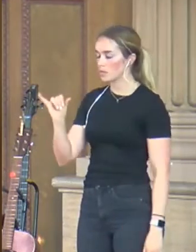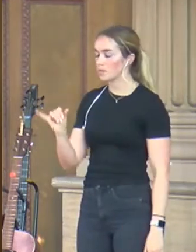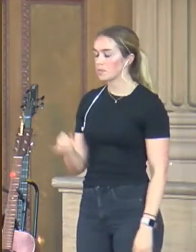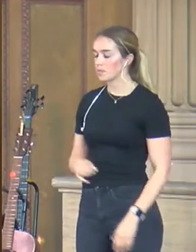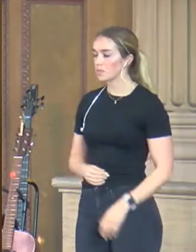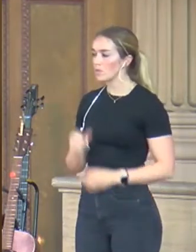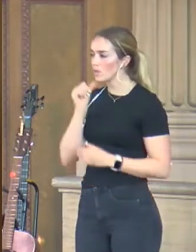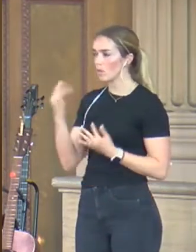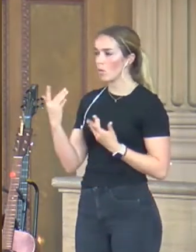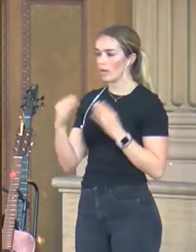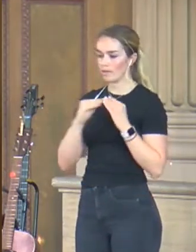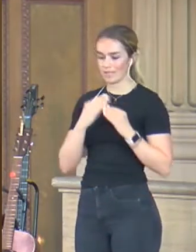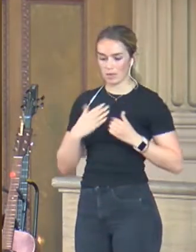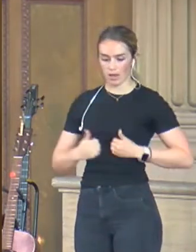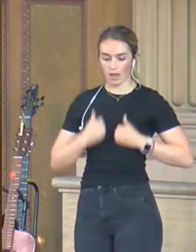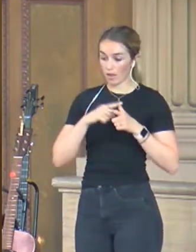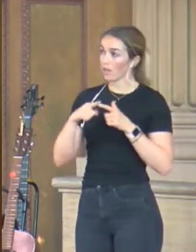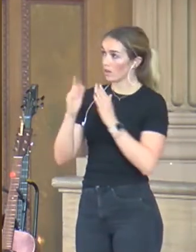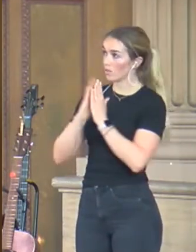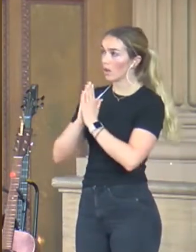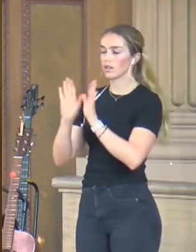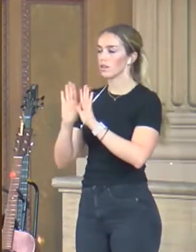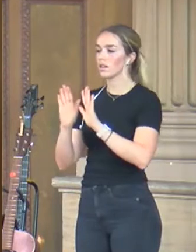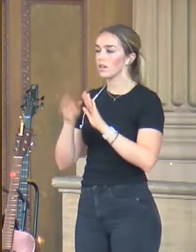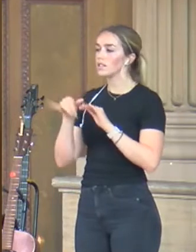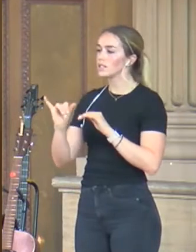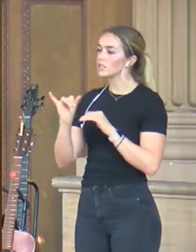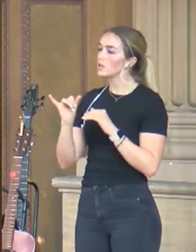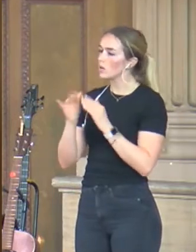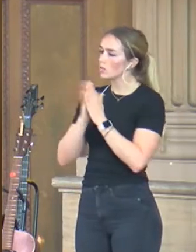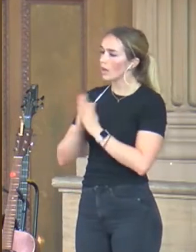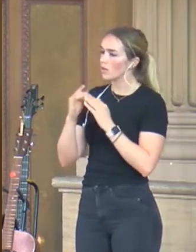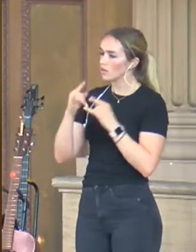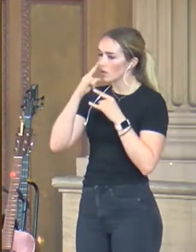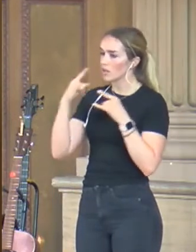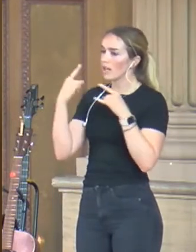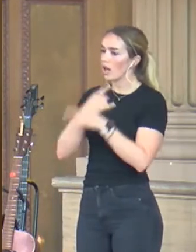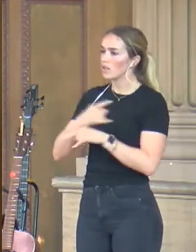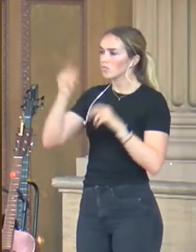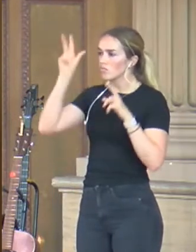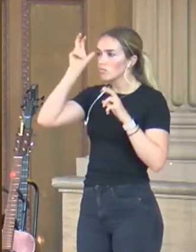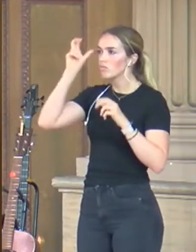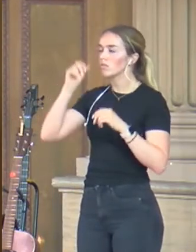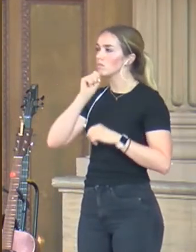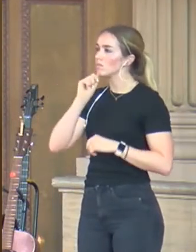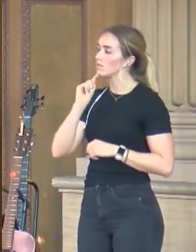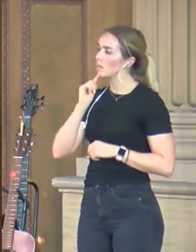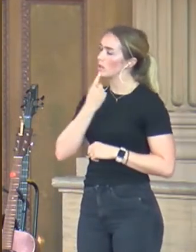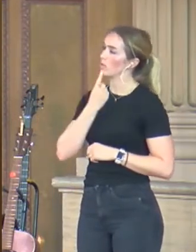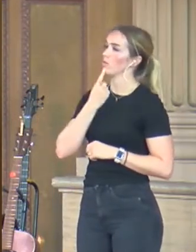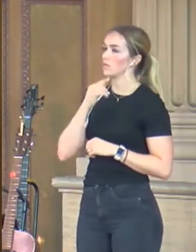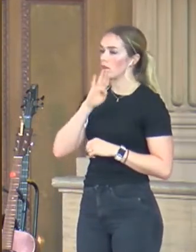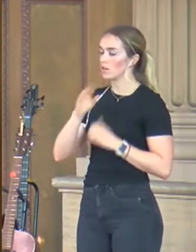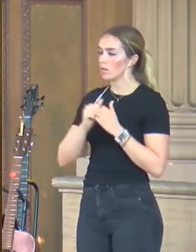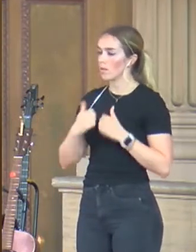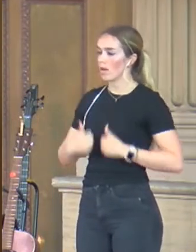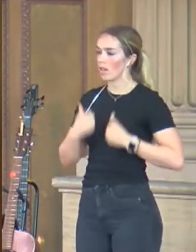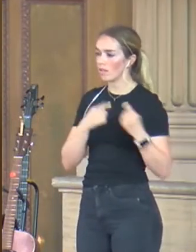Don't wait to clean yourself up. Cry to me when you're still sarcastic and cynical and bitter and just so frustrated with how the Christian life is going.